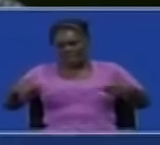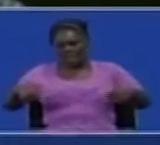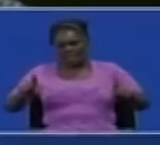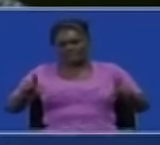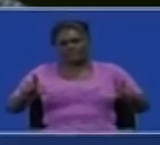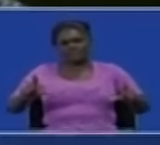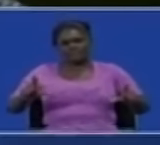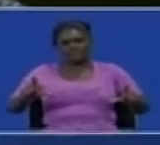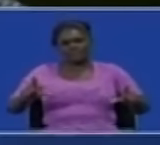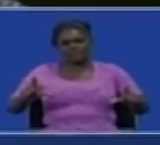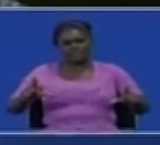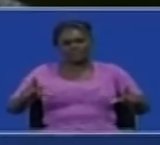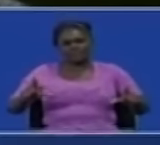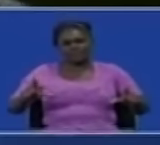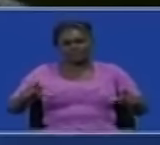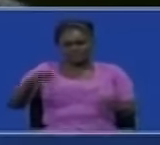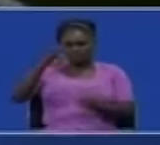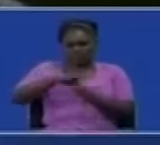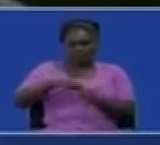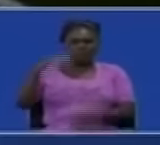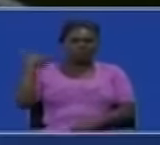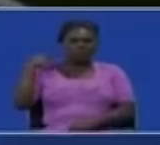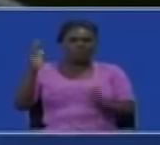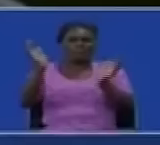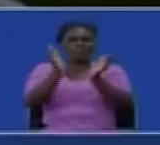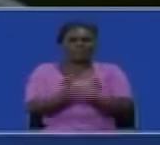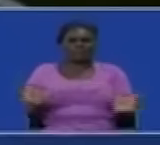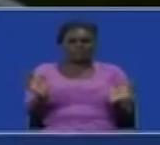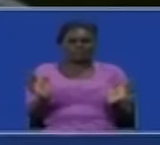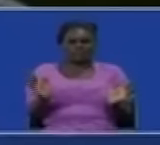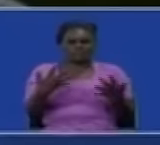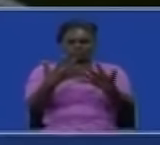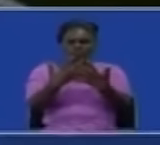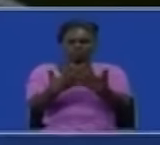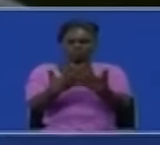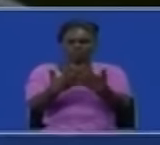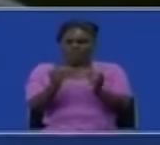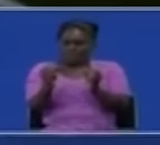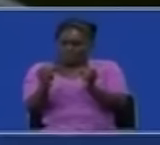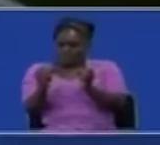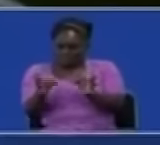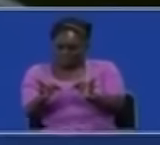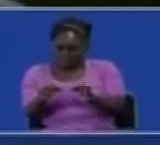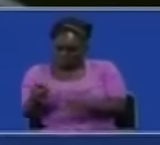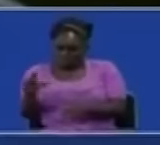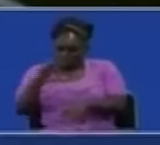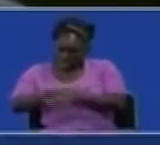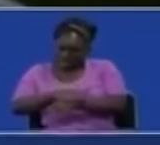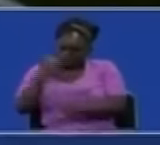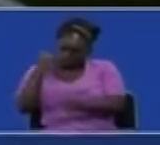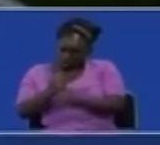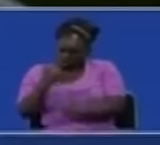make electoral offenses punishable, even by prison, so that if you take up the appointment to